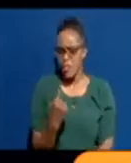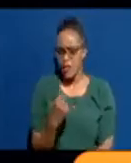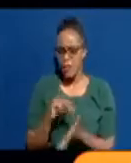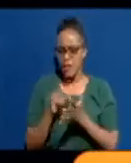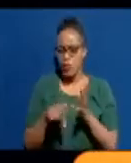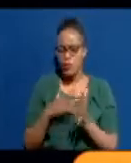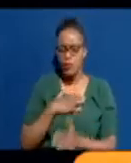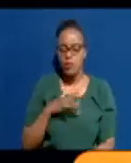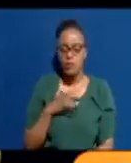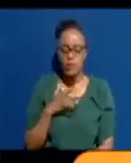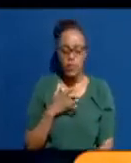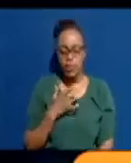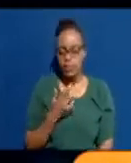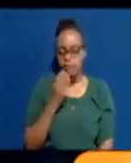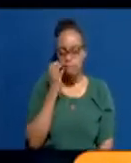So my mood is spoiled.